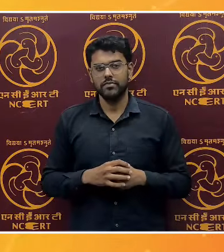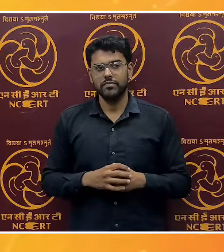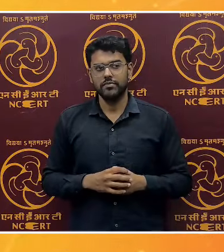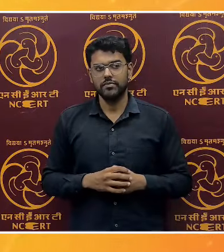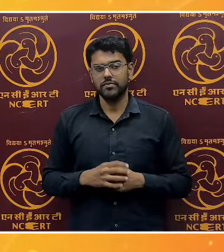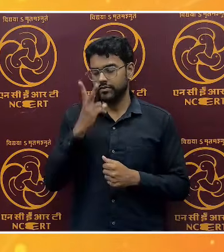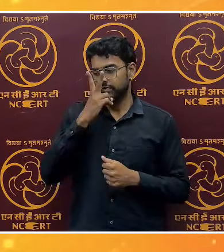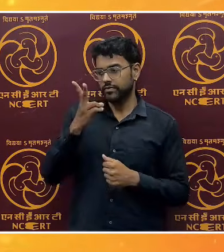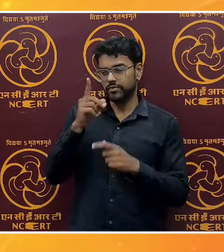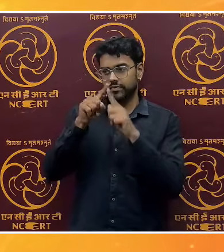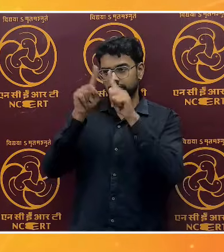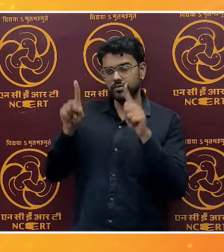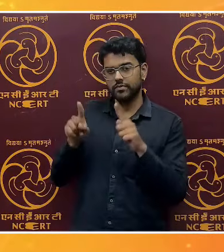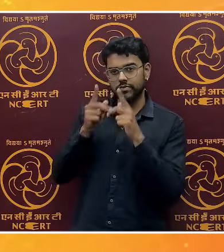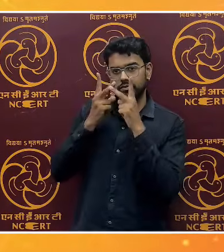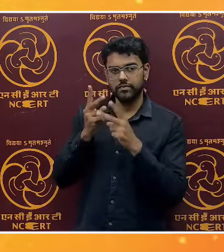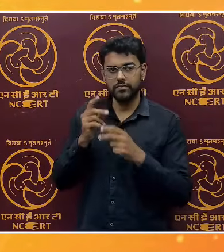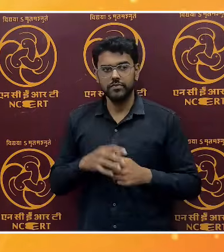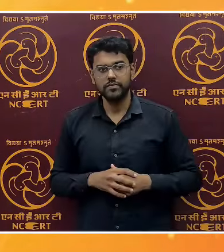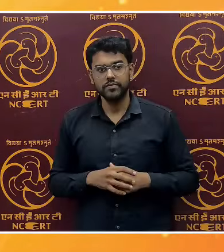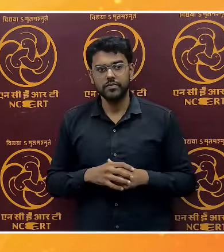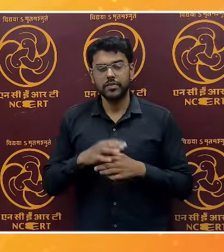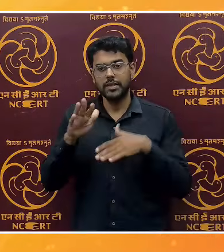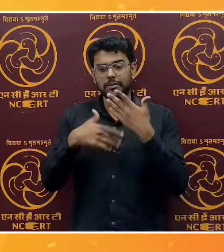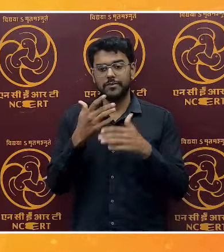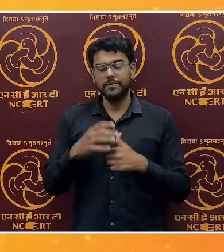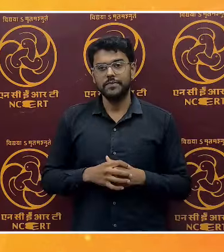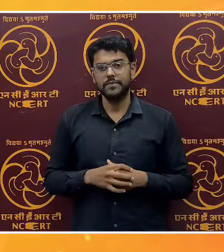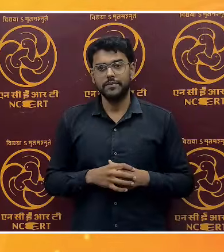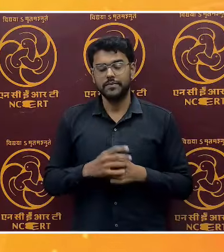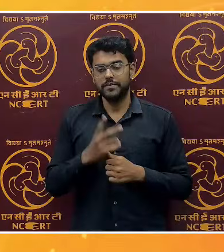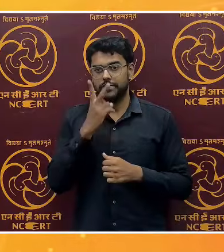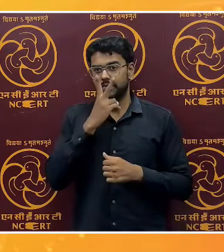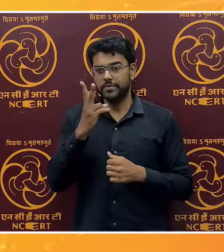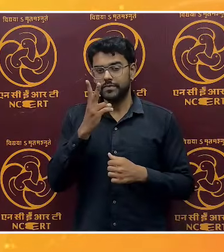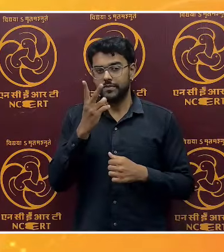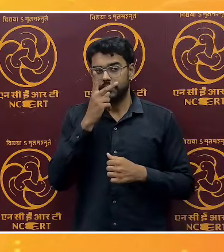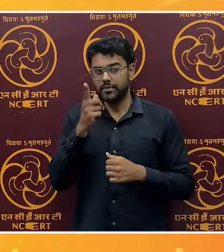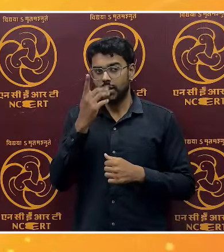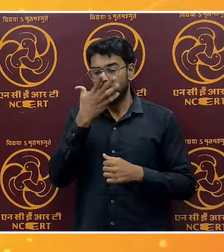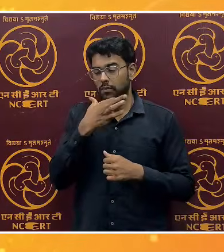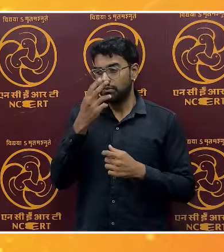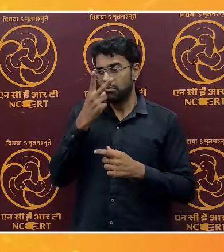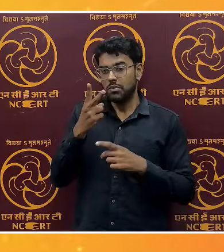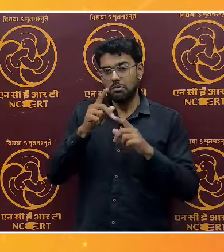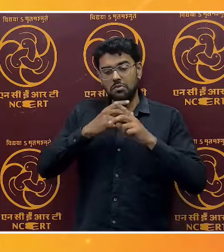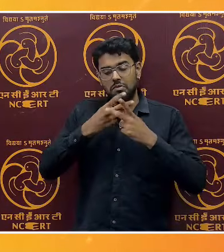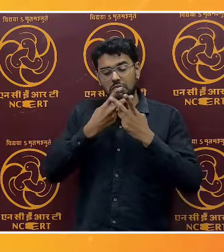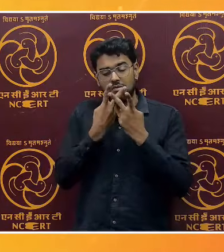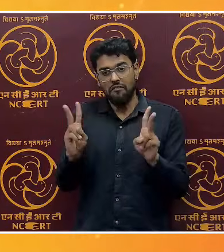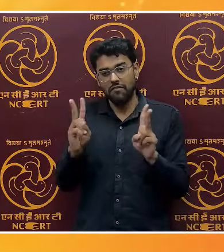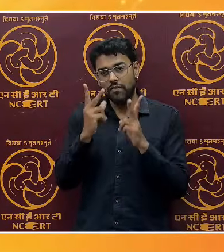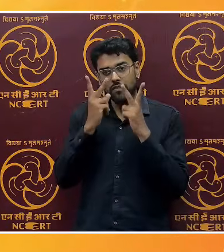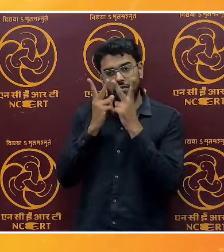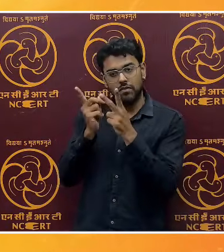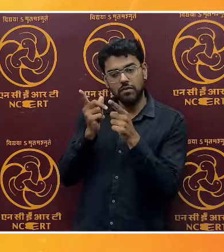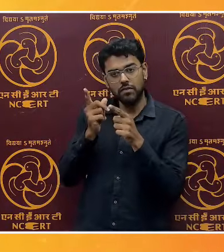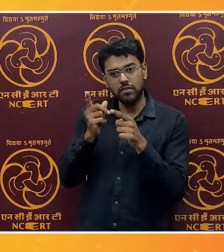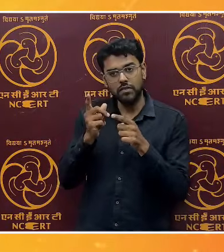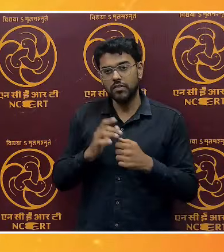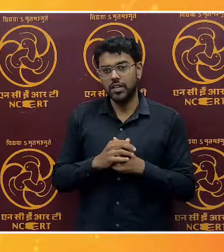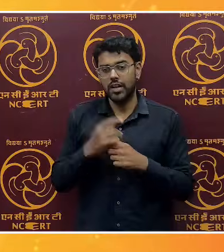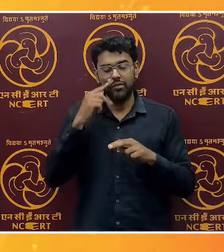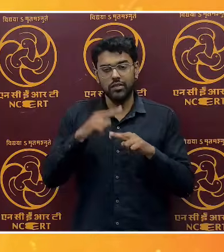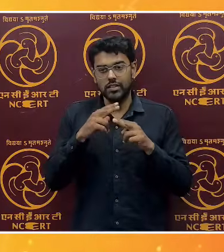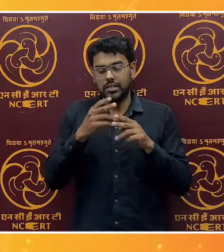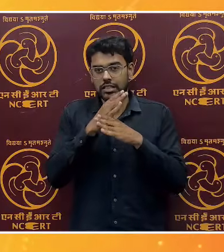Just stretch it, and now you can see. Wow. Completely different. Yes. So without